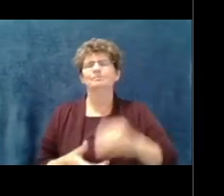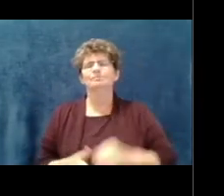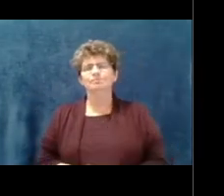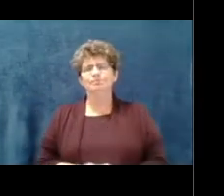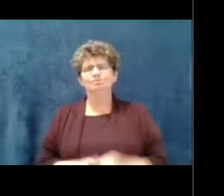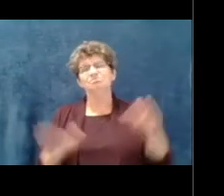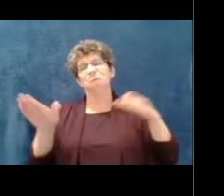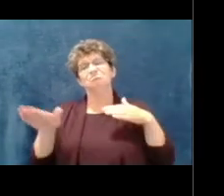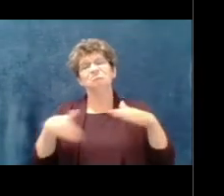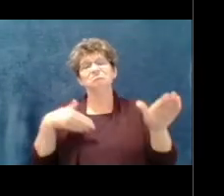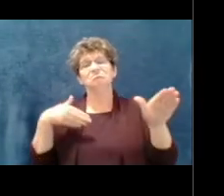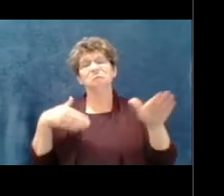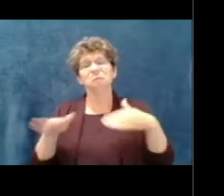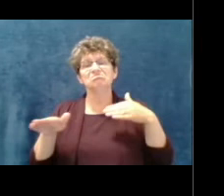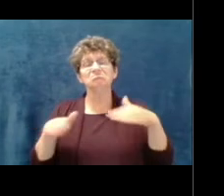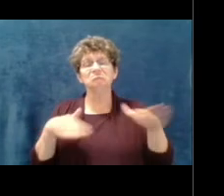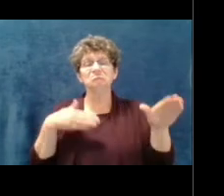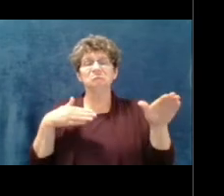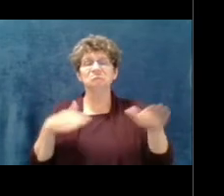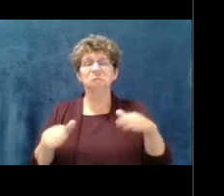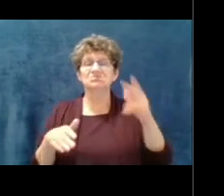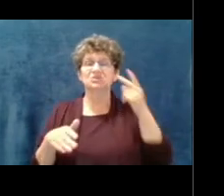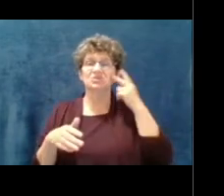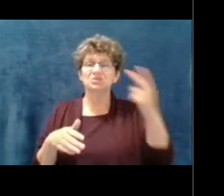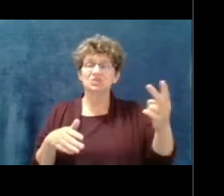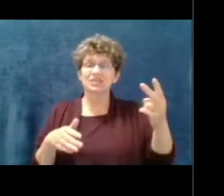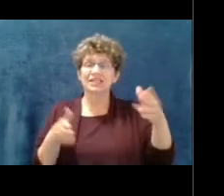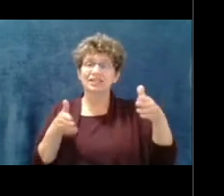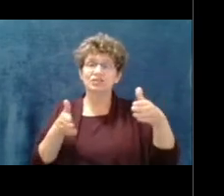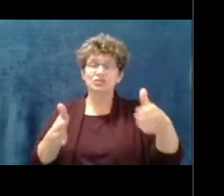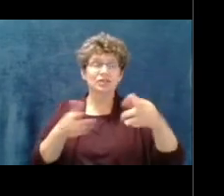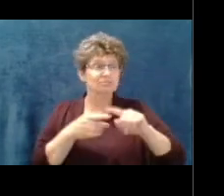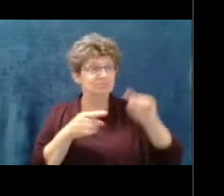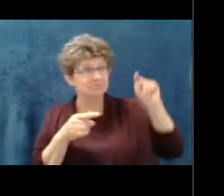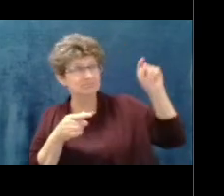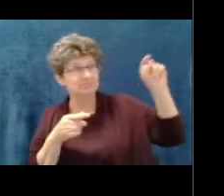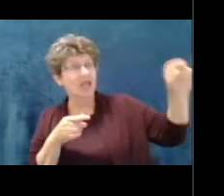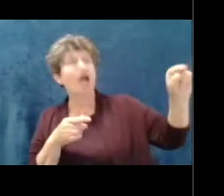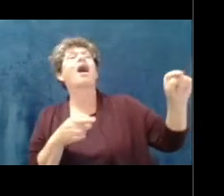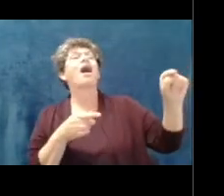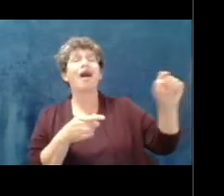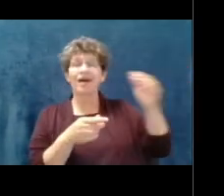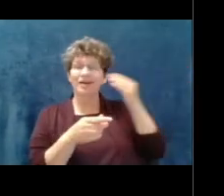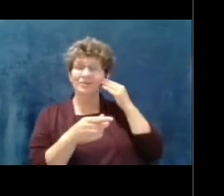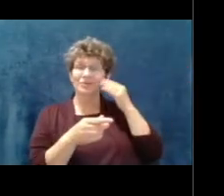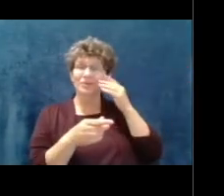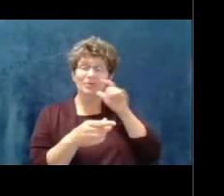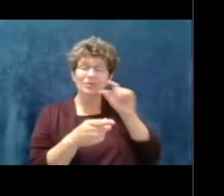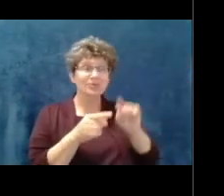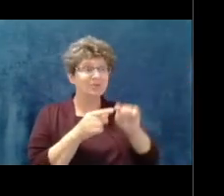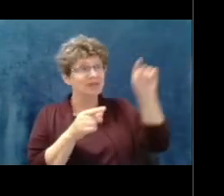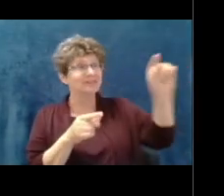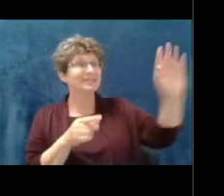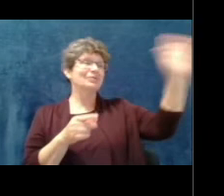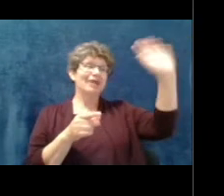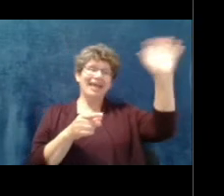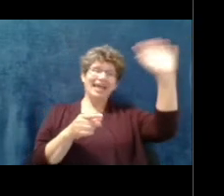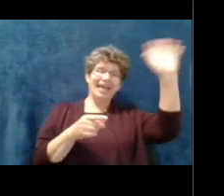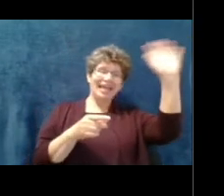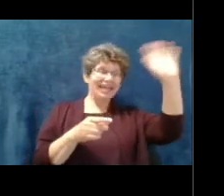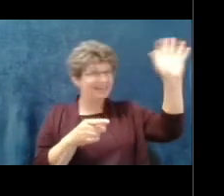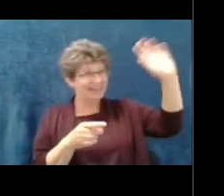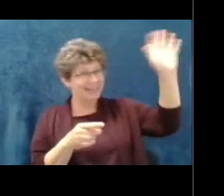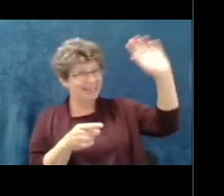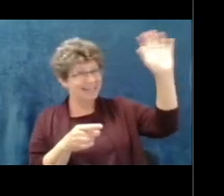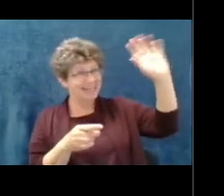down the street, and across the street, you see somebody who you recognize, and you wave at them, and you're waving,